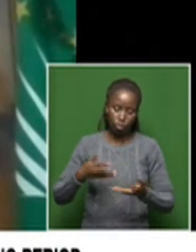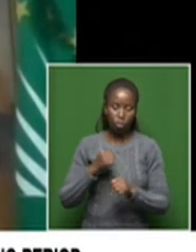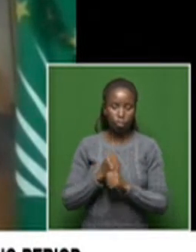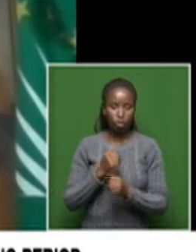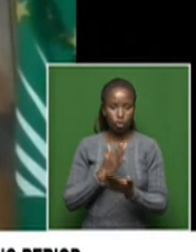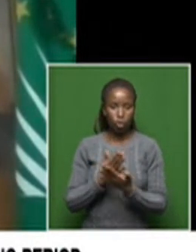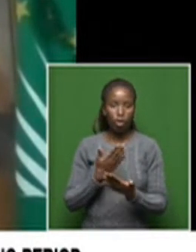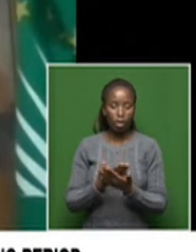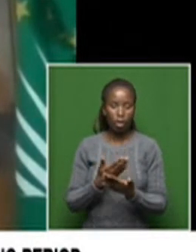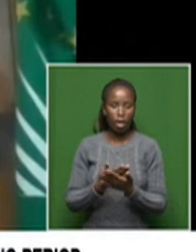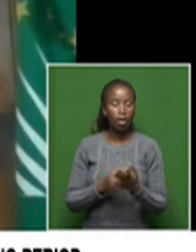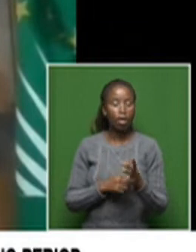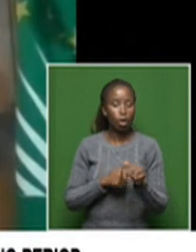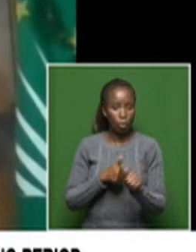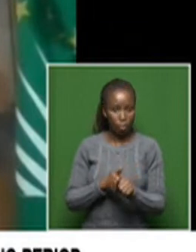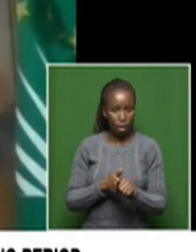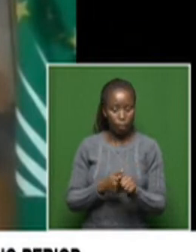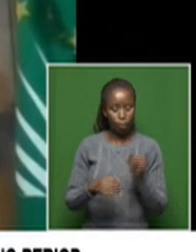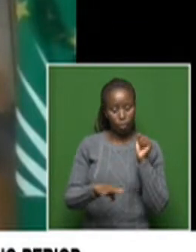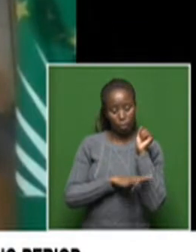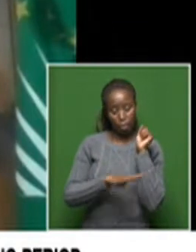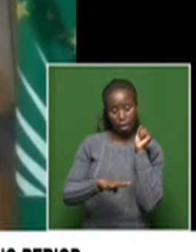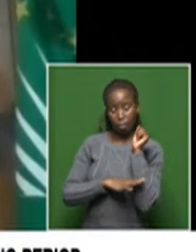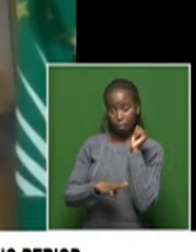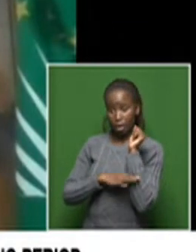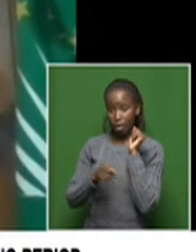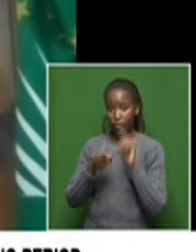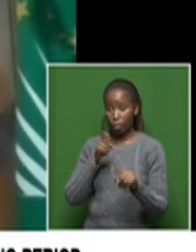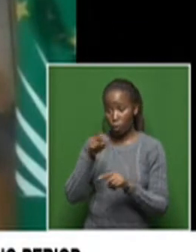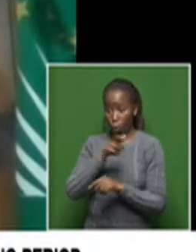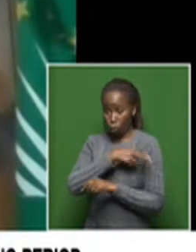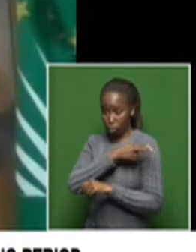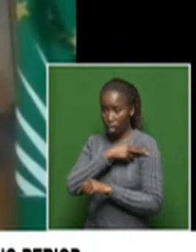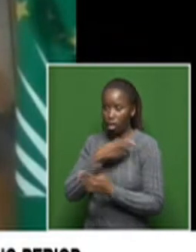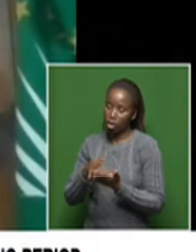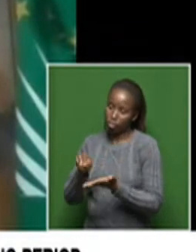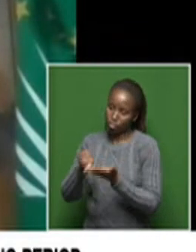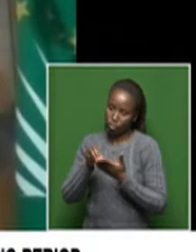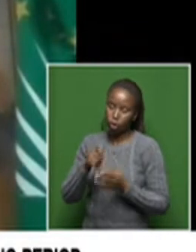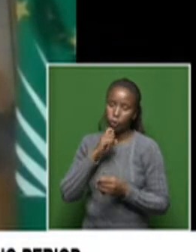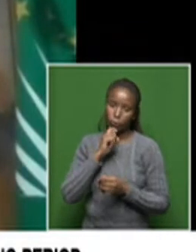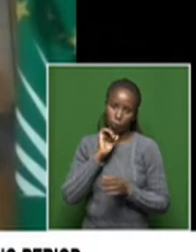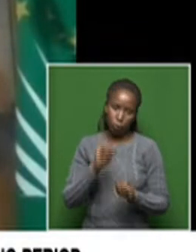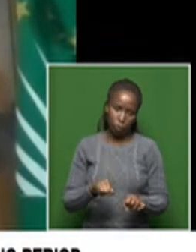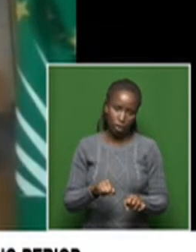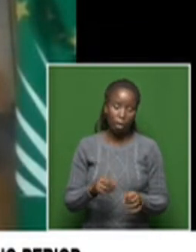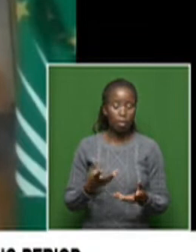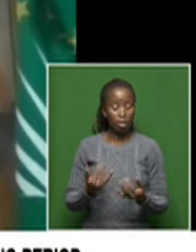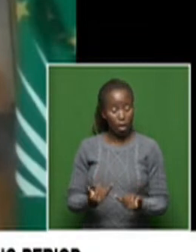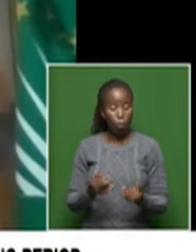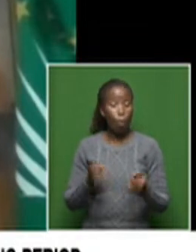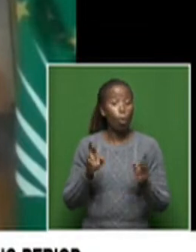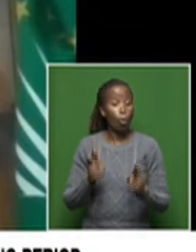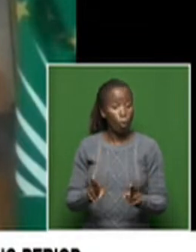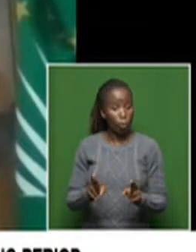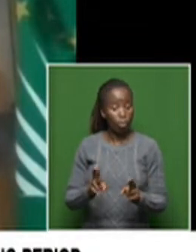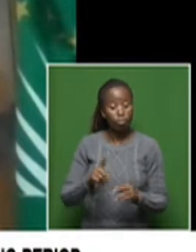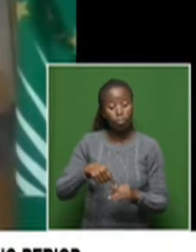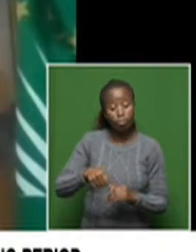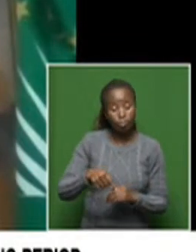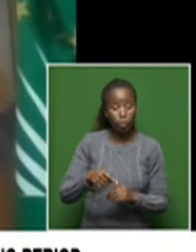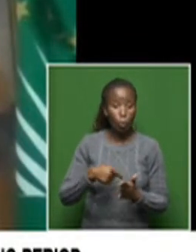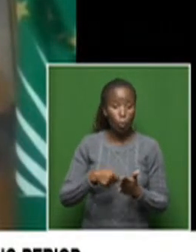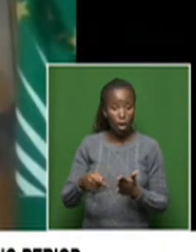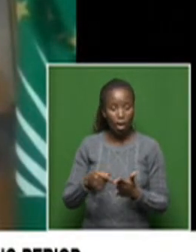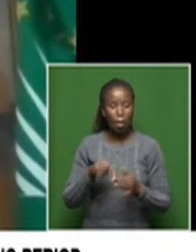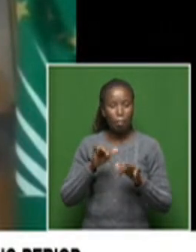the hospital back to functionality. The process is underway. We are hoping that in the coming weeks, the engineers